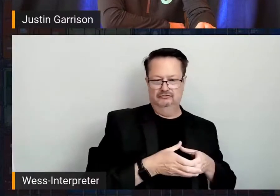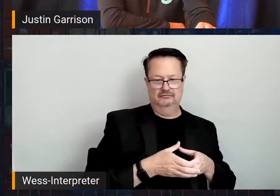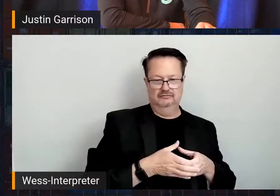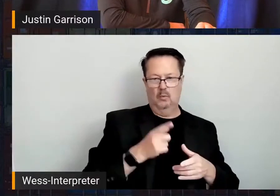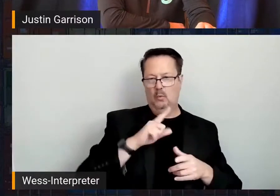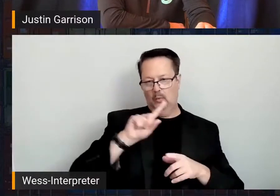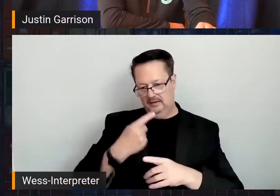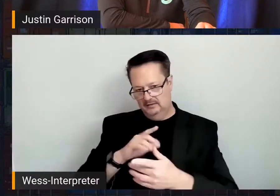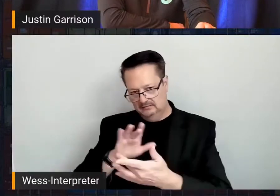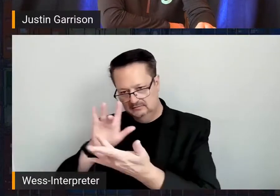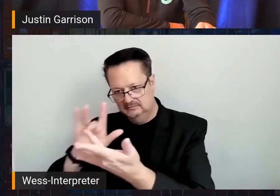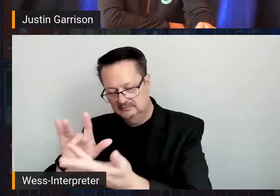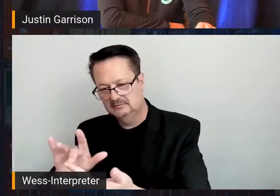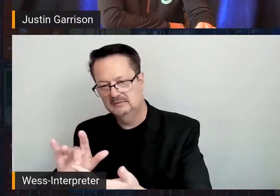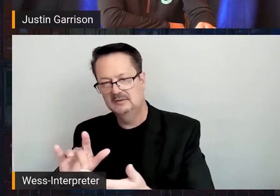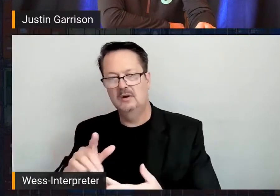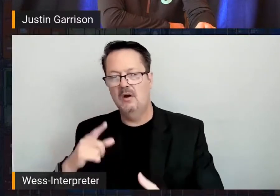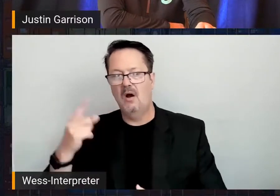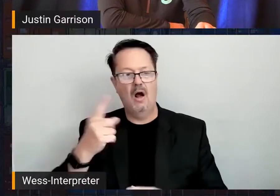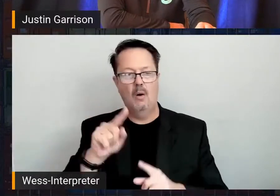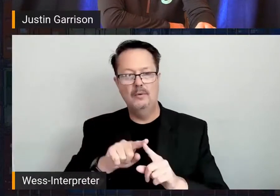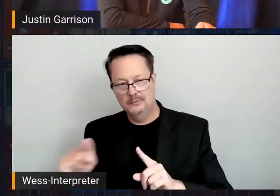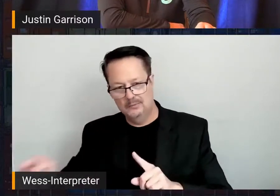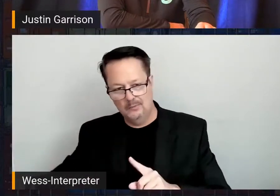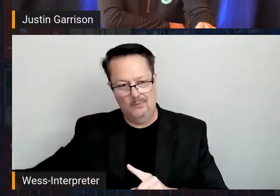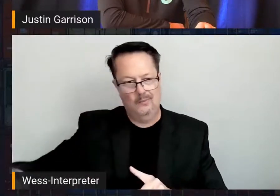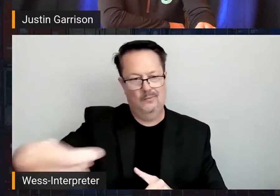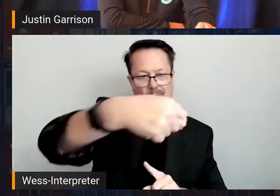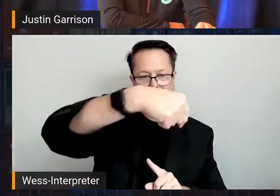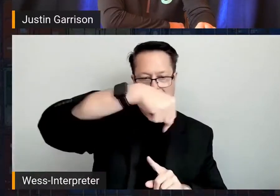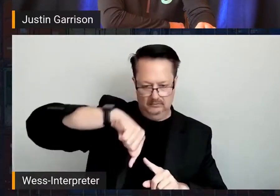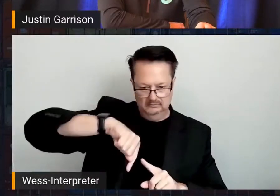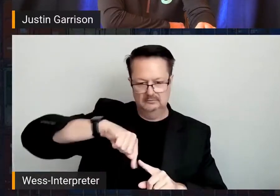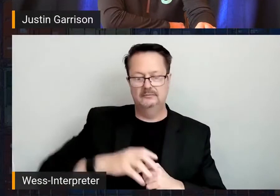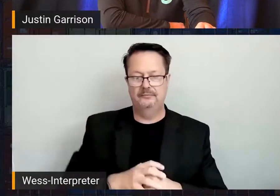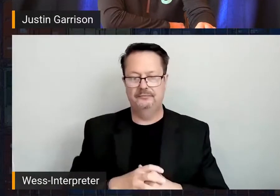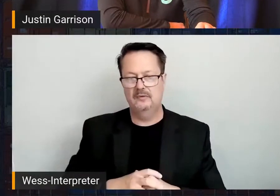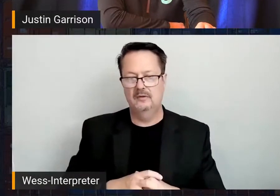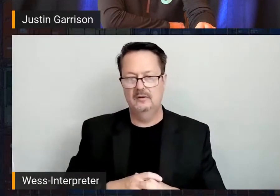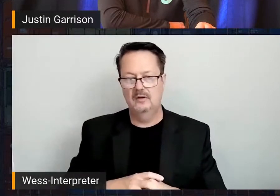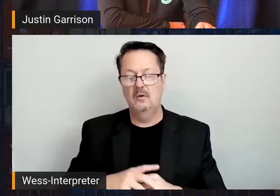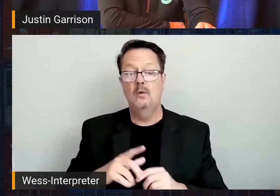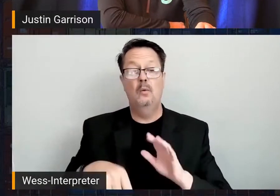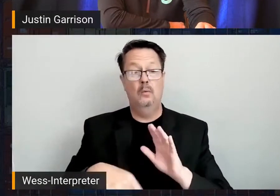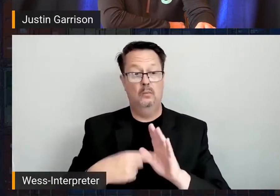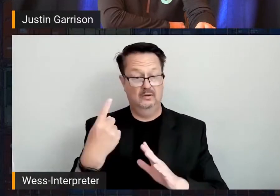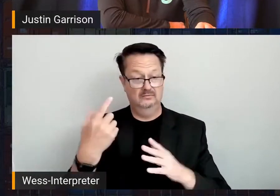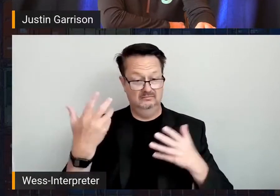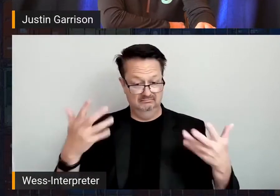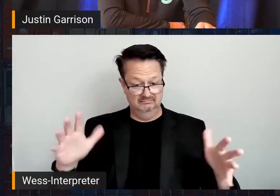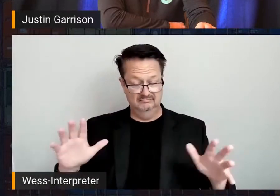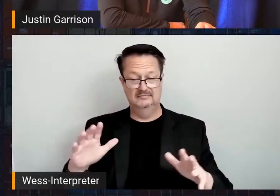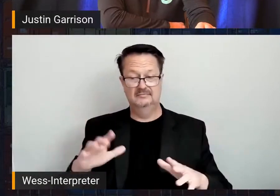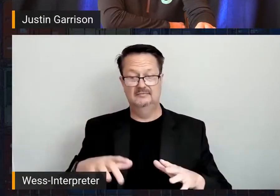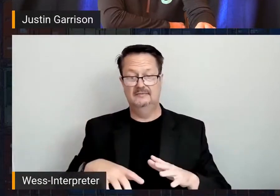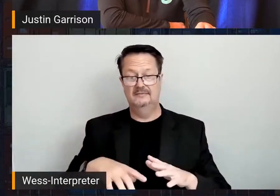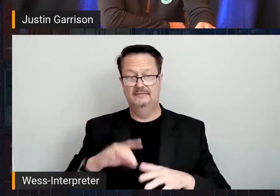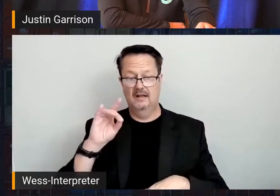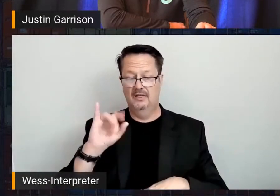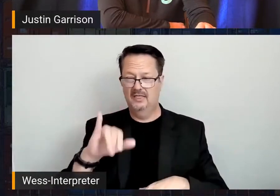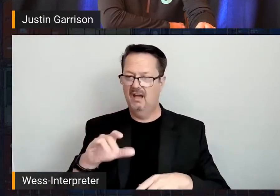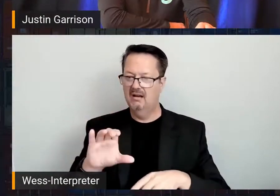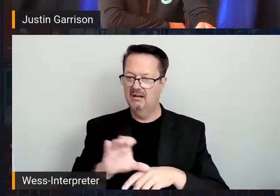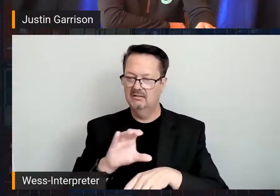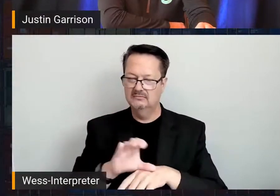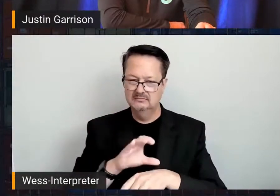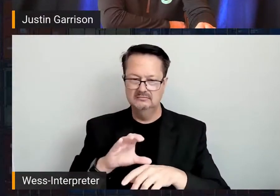a request, right? This will always go the other way around. And then once you navigate through the console, the